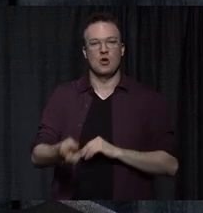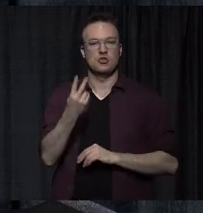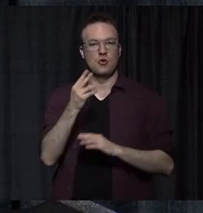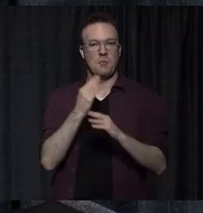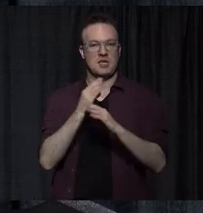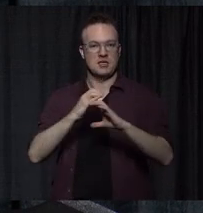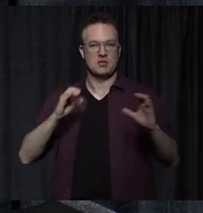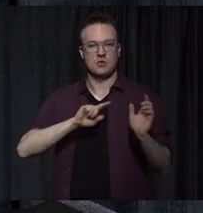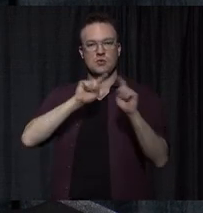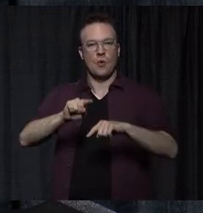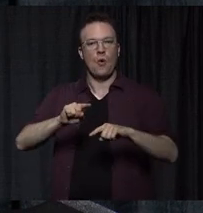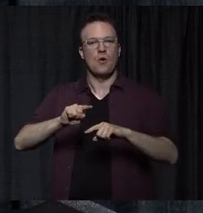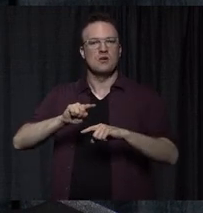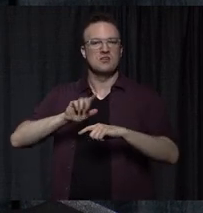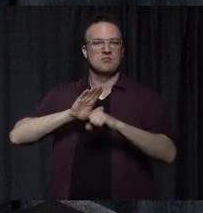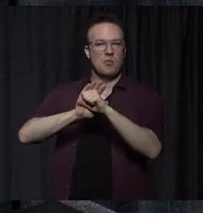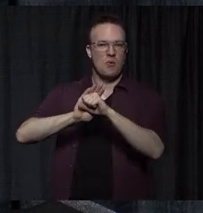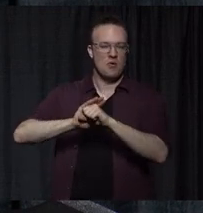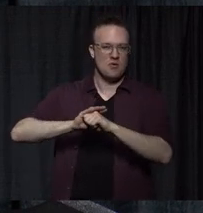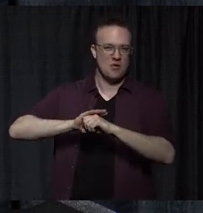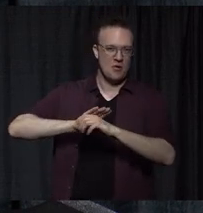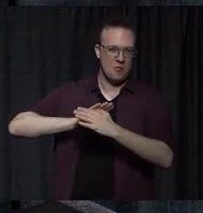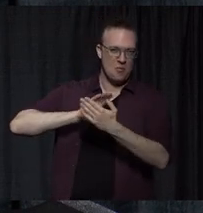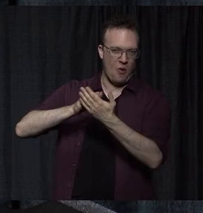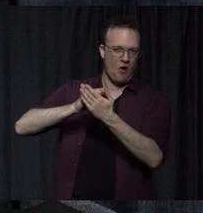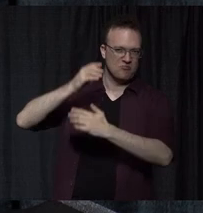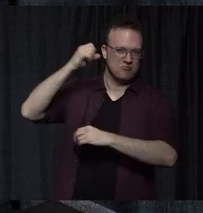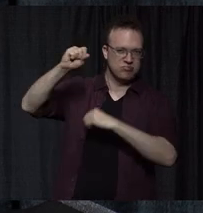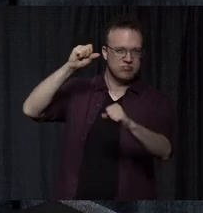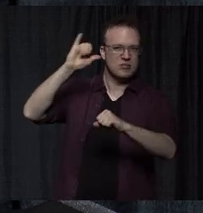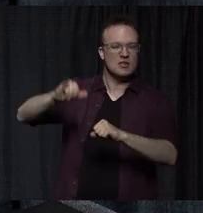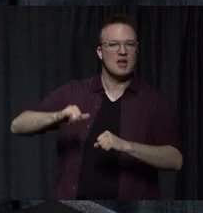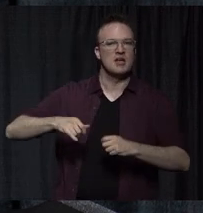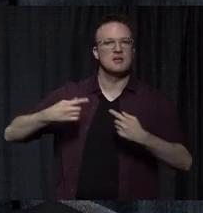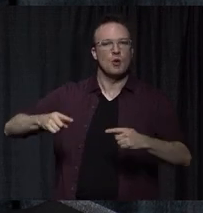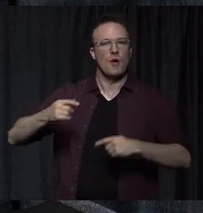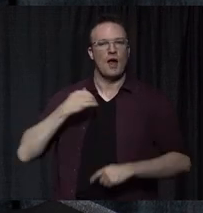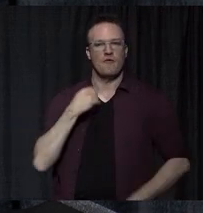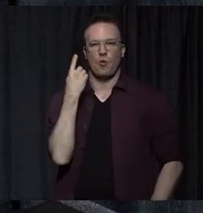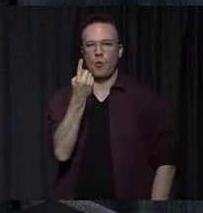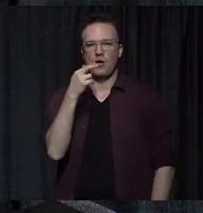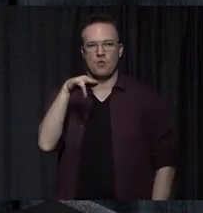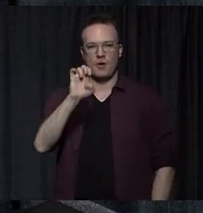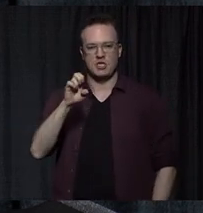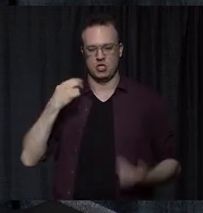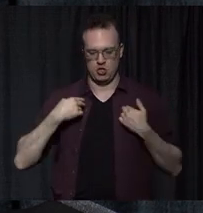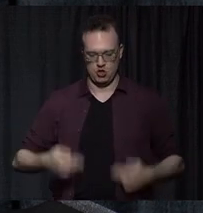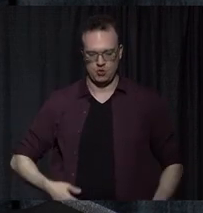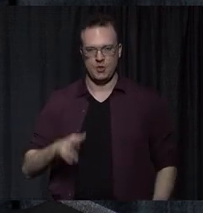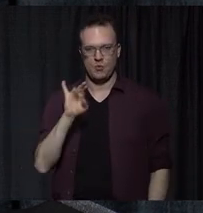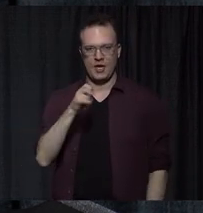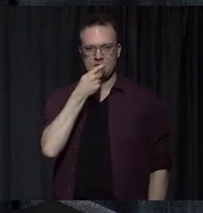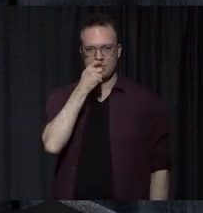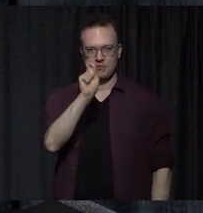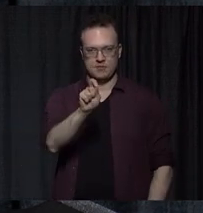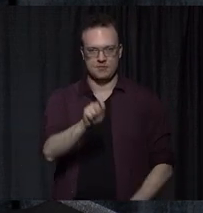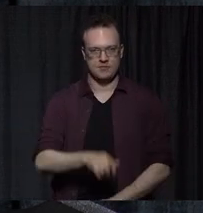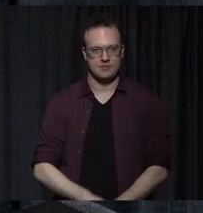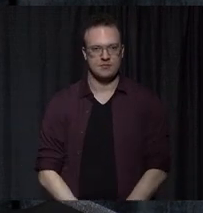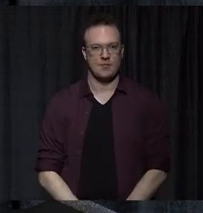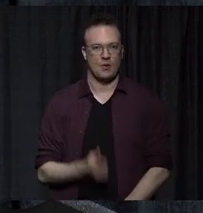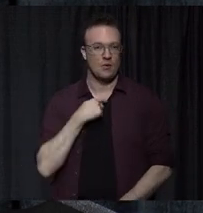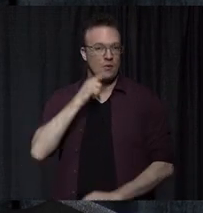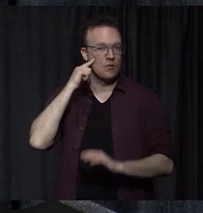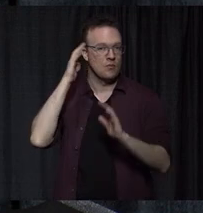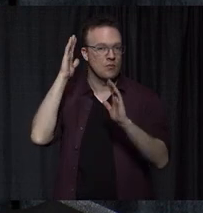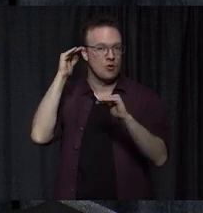to protest to the debate and chanted that we have one race, the human race. We were